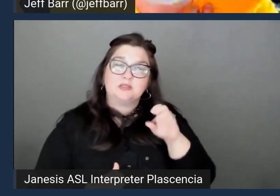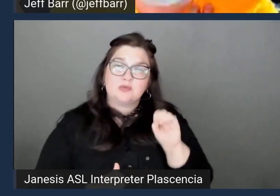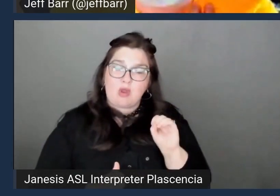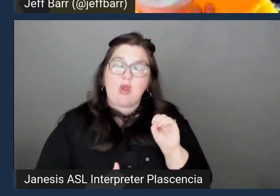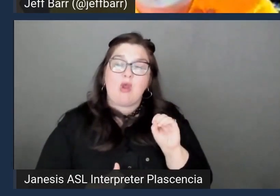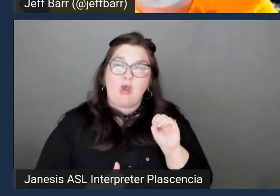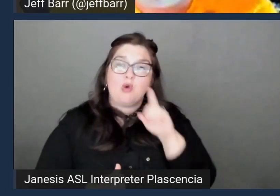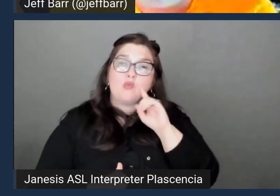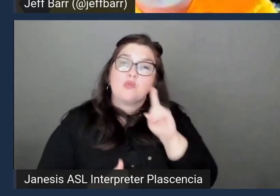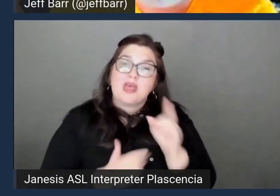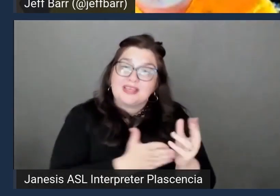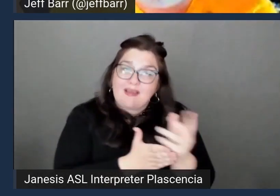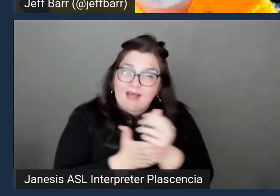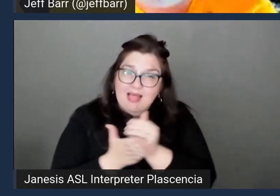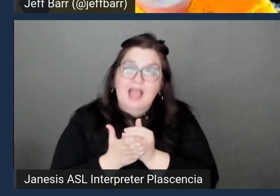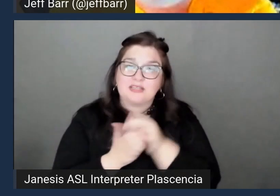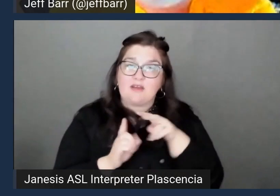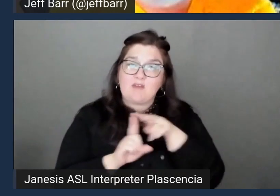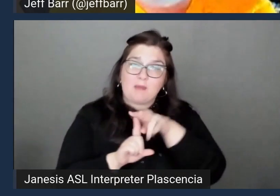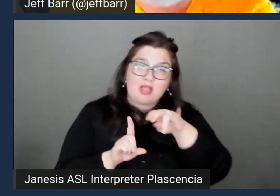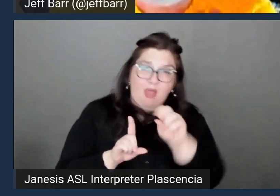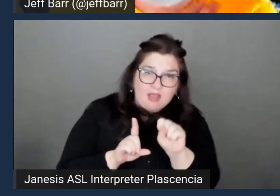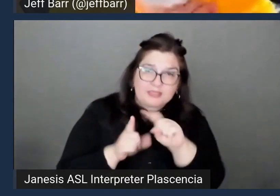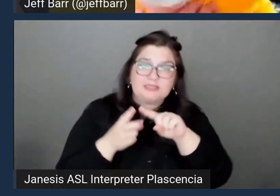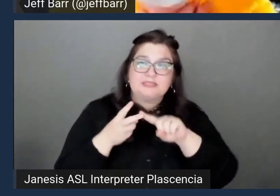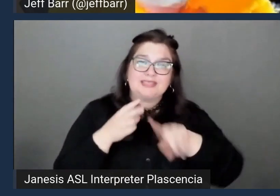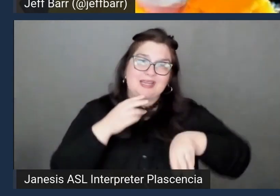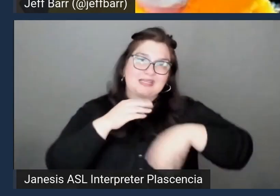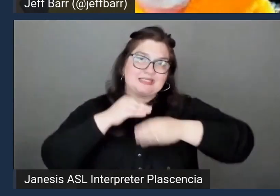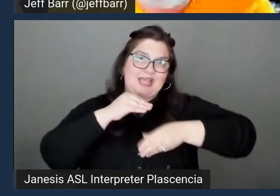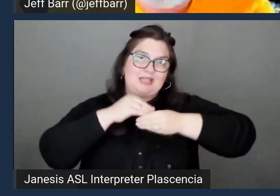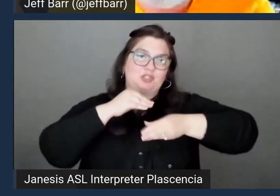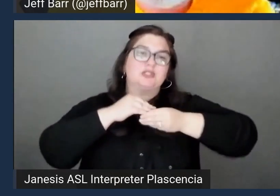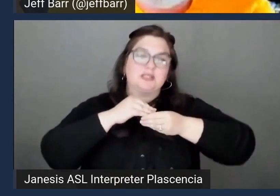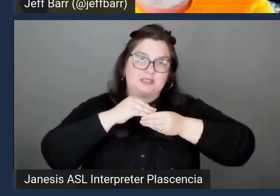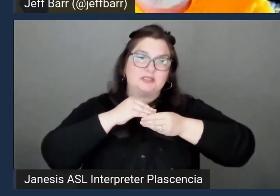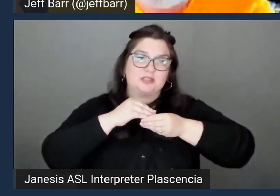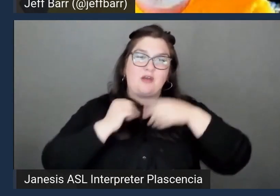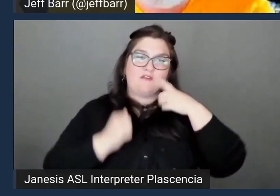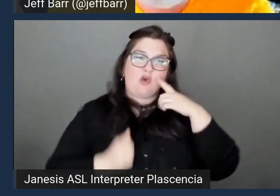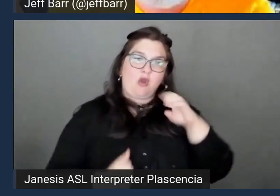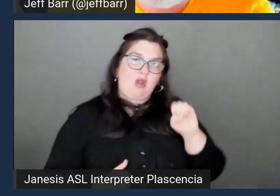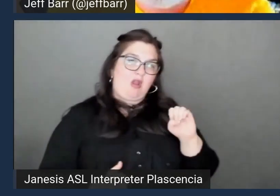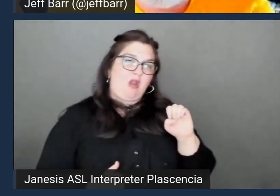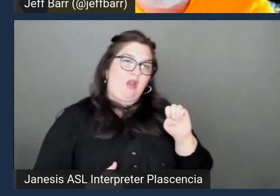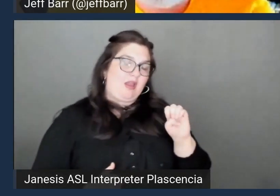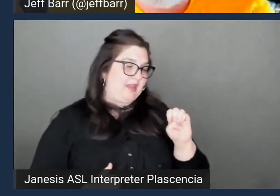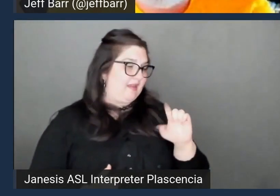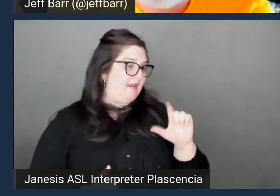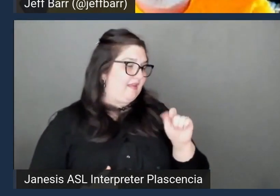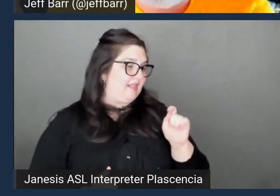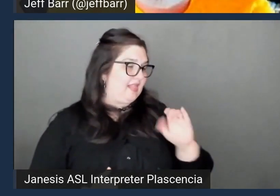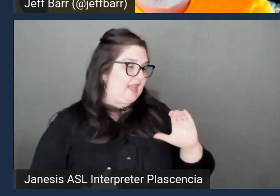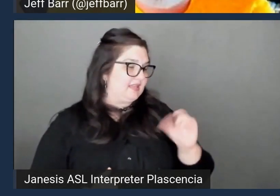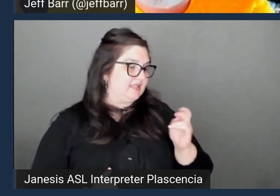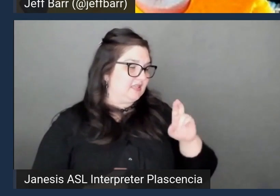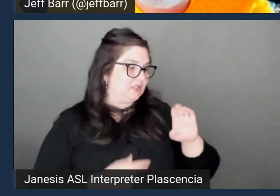of extensions or plugins that we were adding to Elasticsearch. Elasticsearch